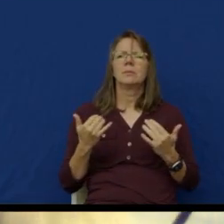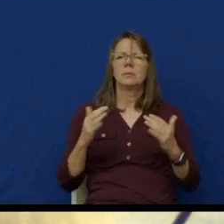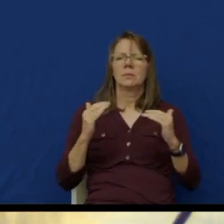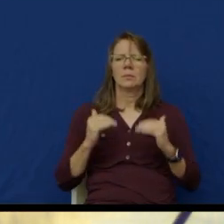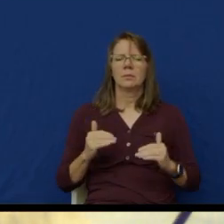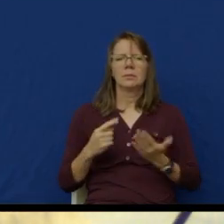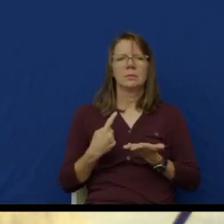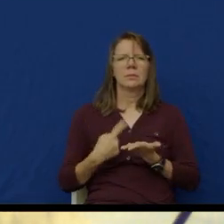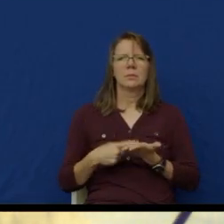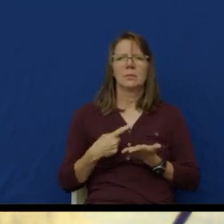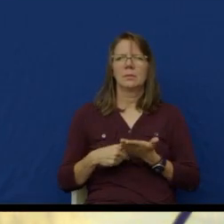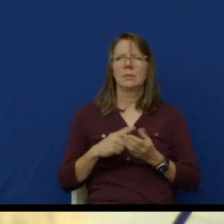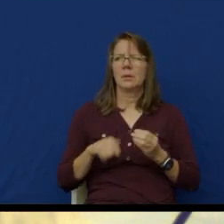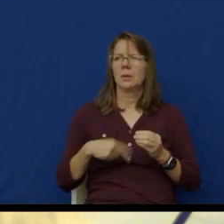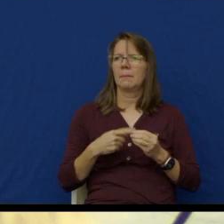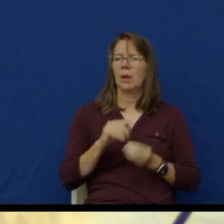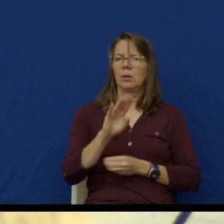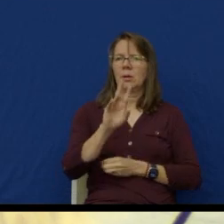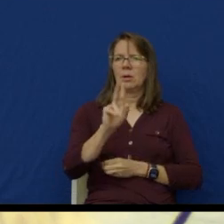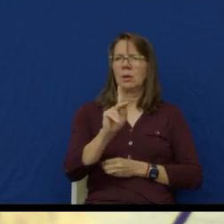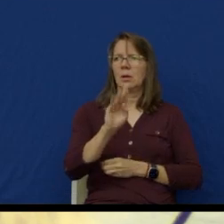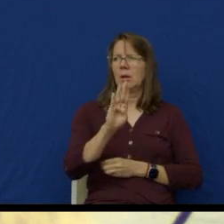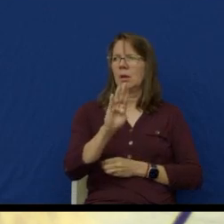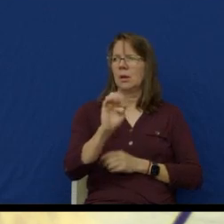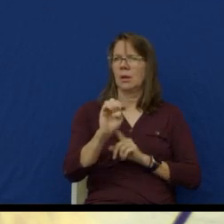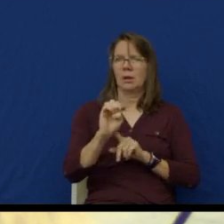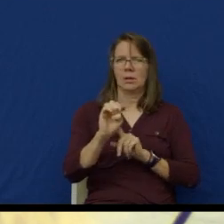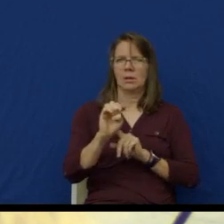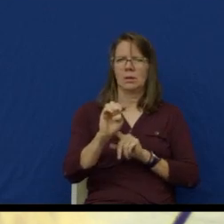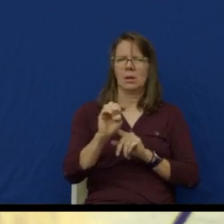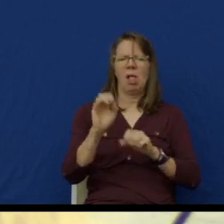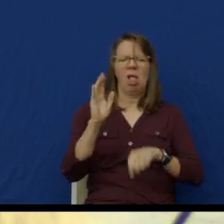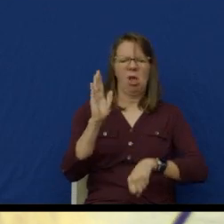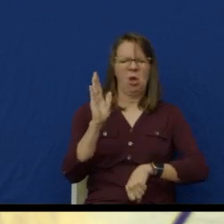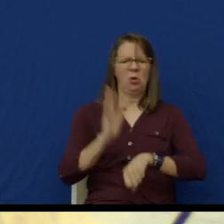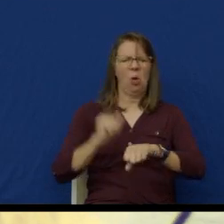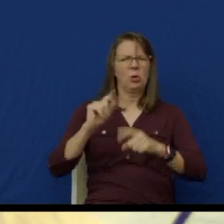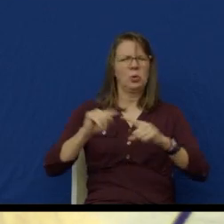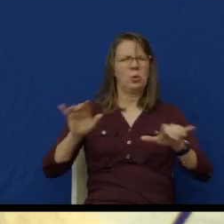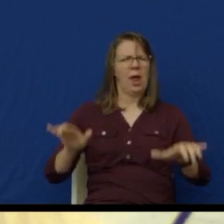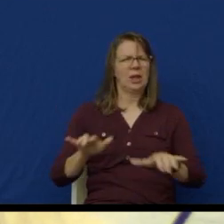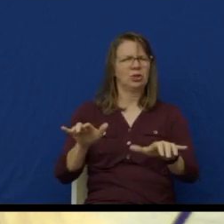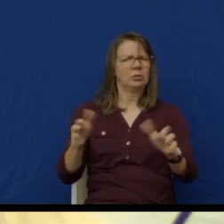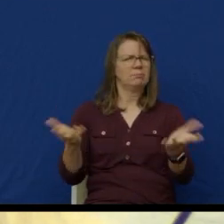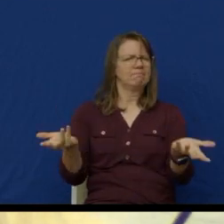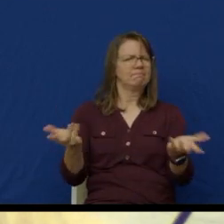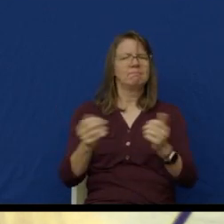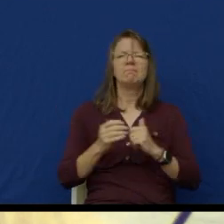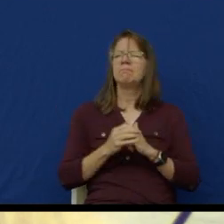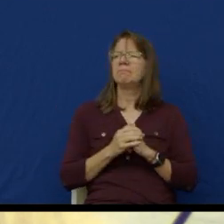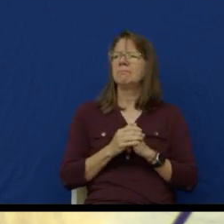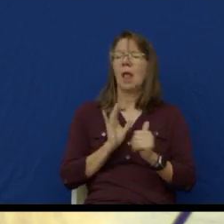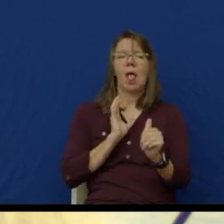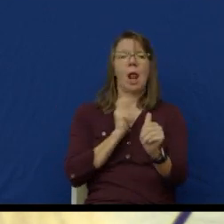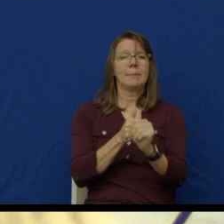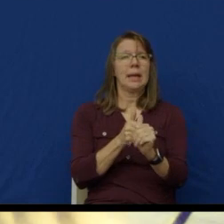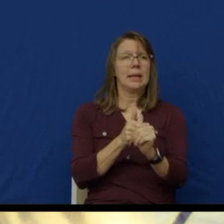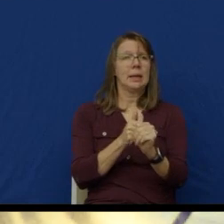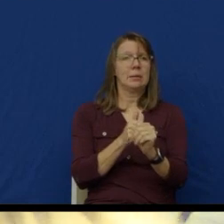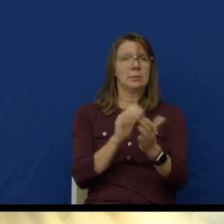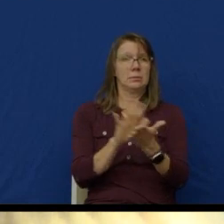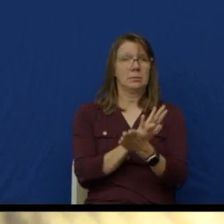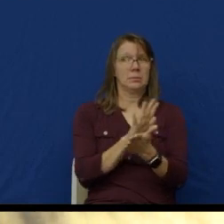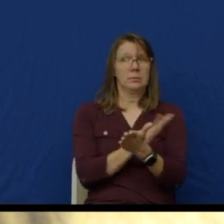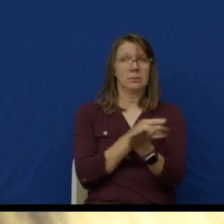regarding KBE's call to action. The updated document is in